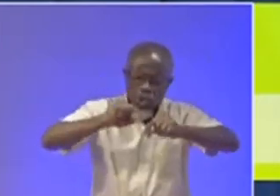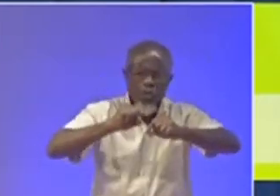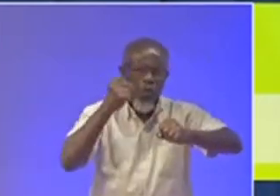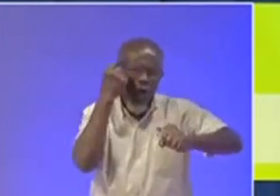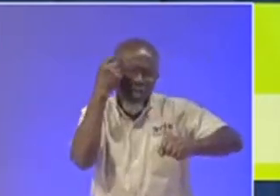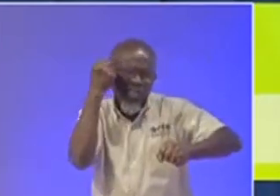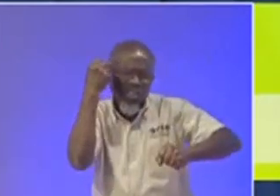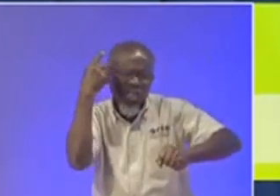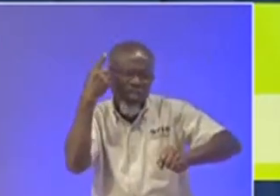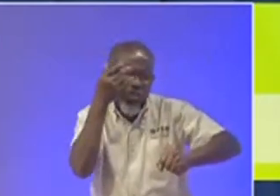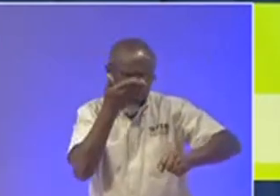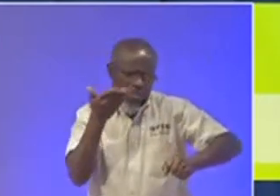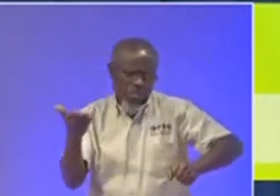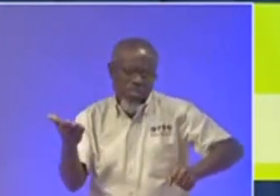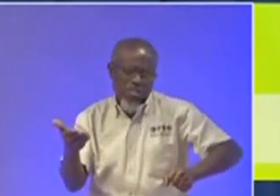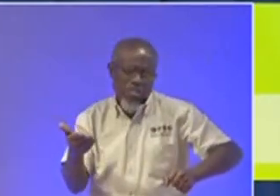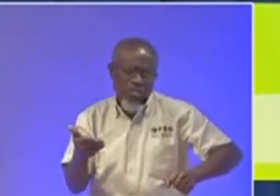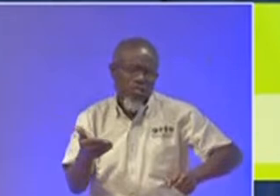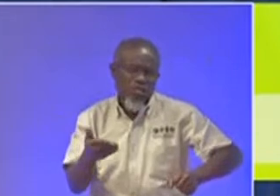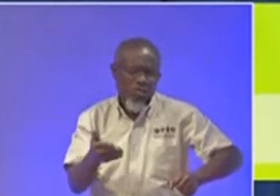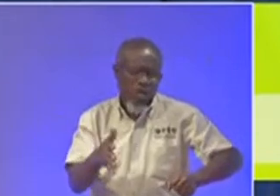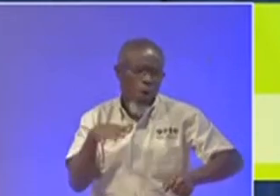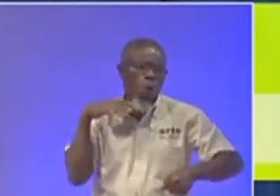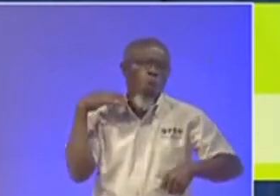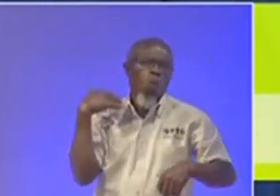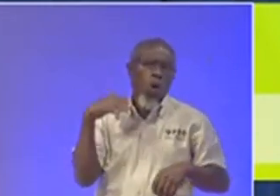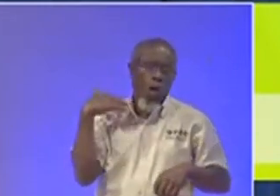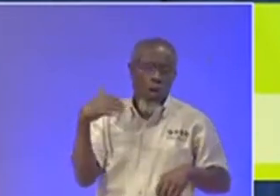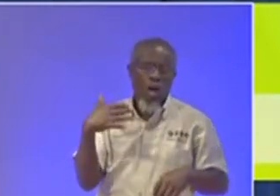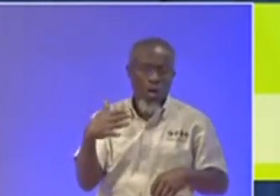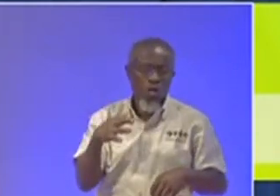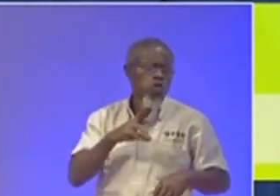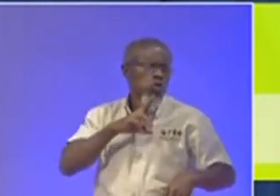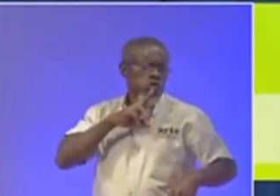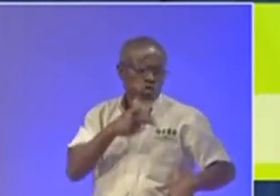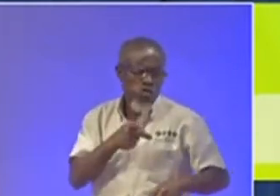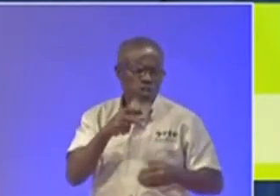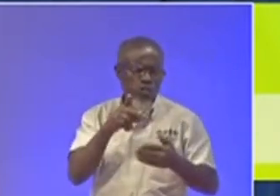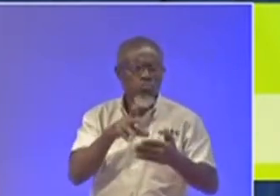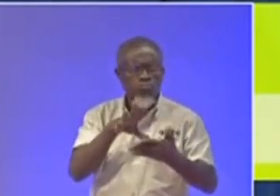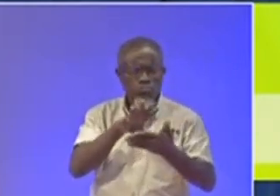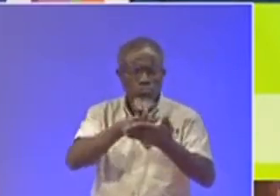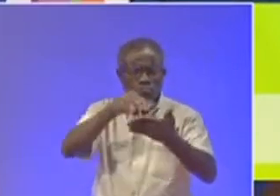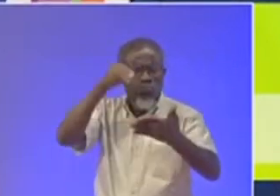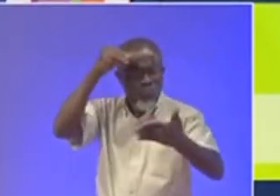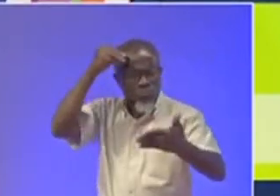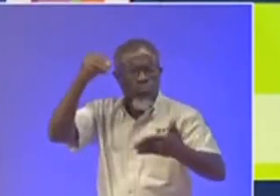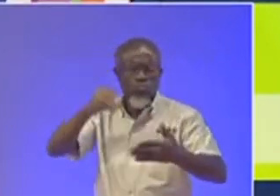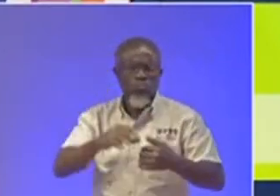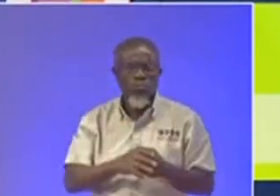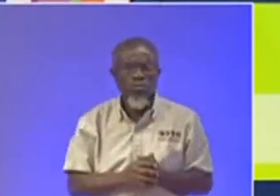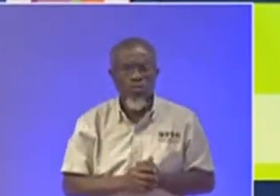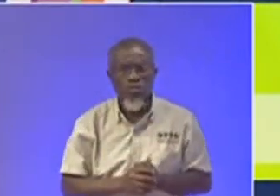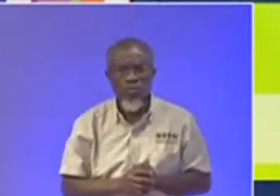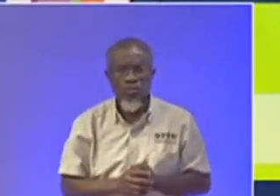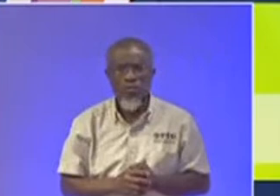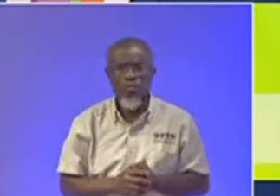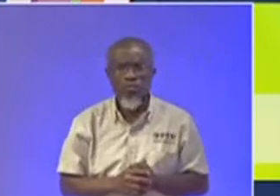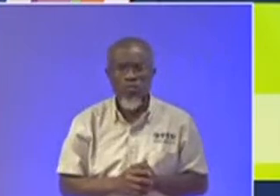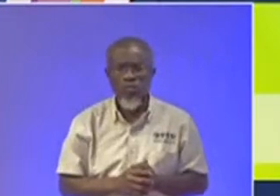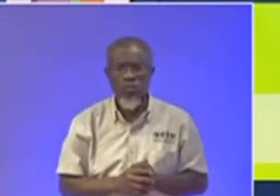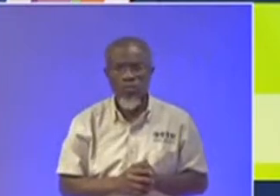and feelings, and wow. So authentic, I'm not too sure about the modular part. Okay, and even before I throw it to you, Ms.